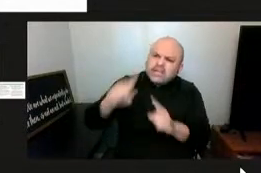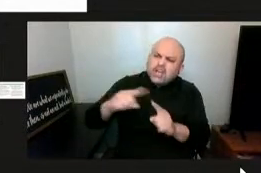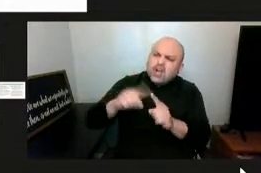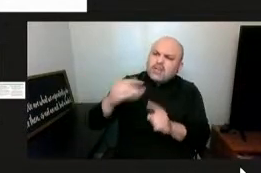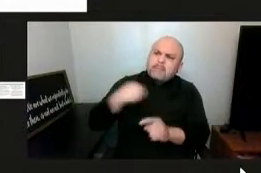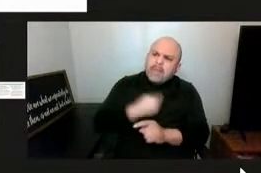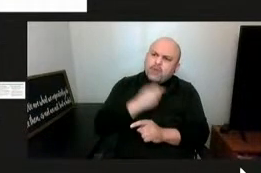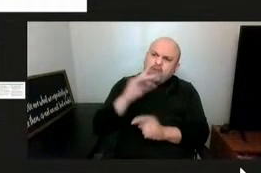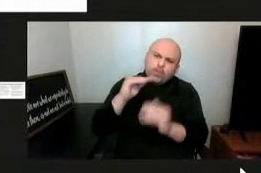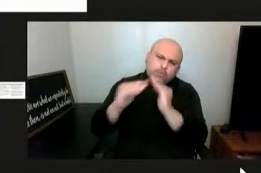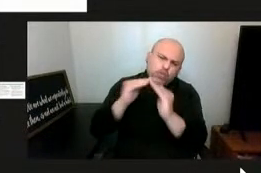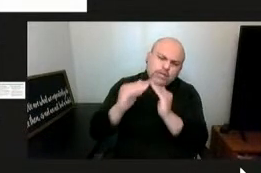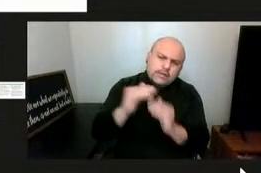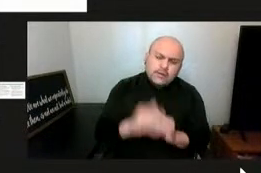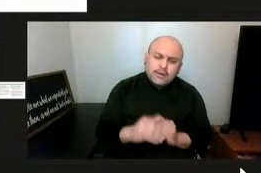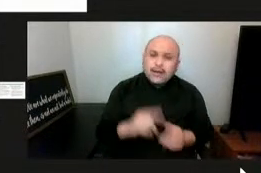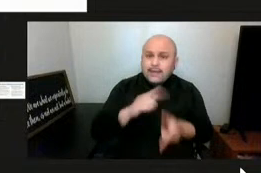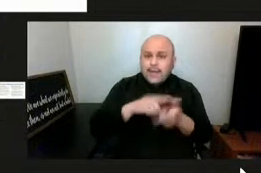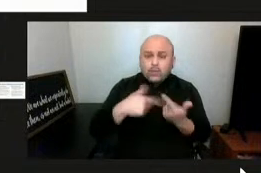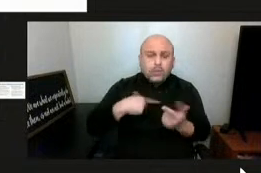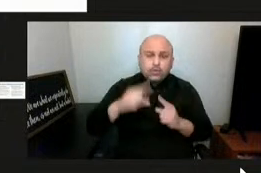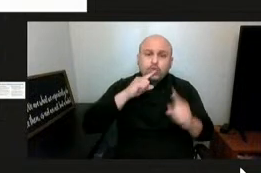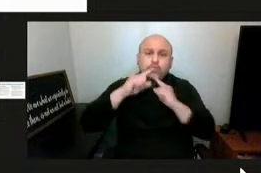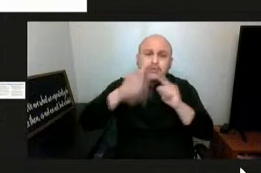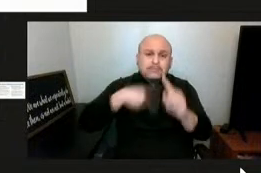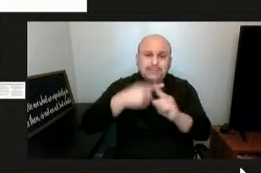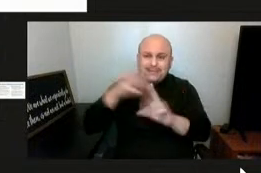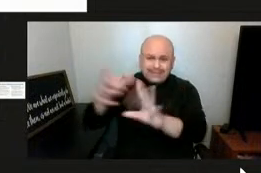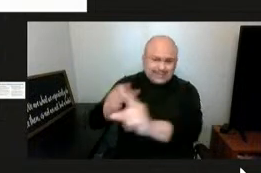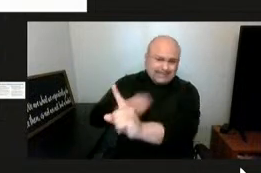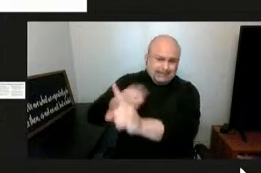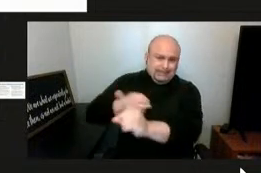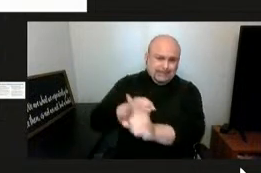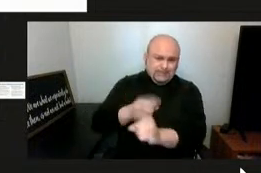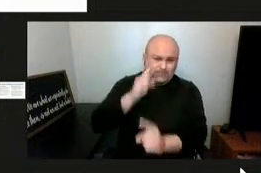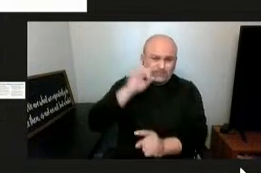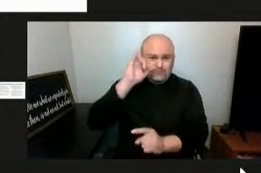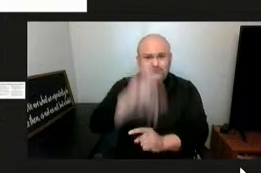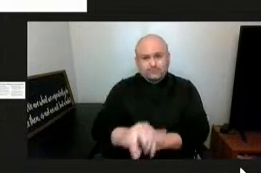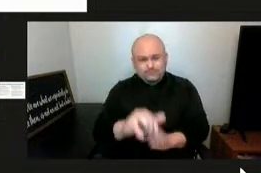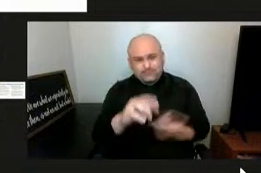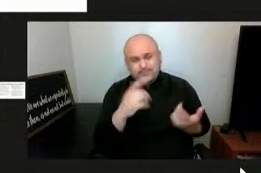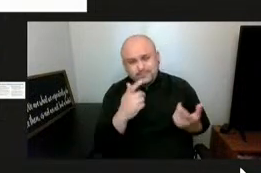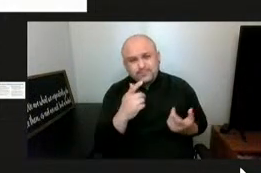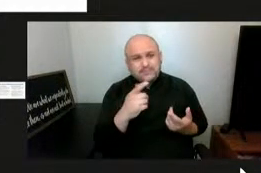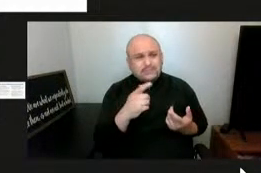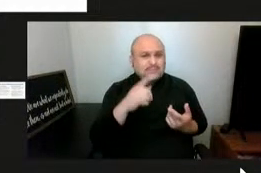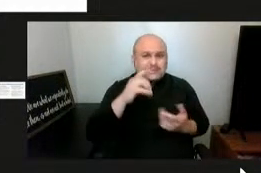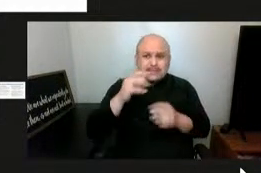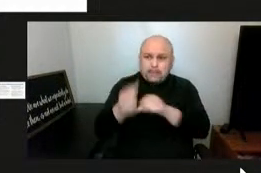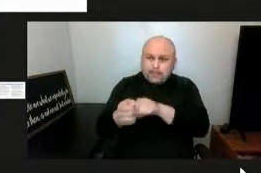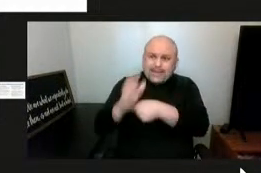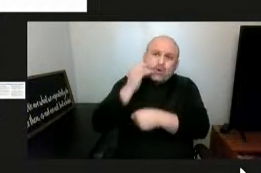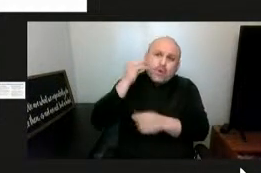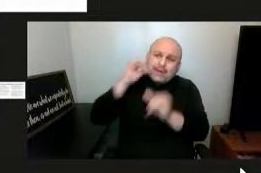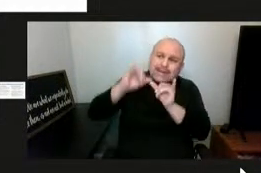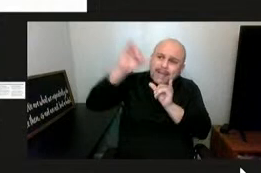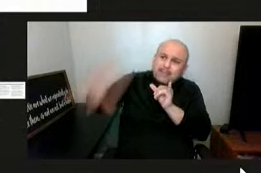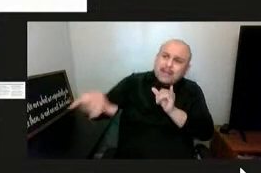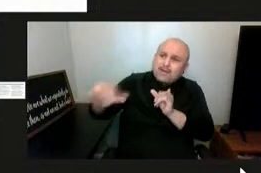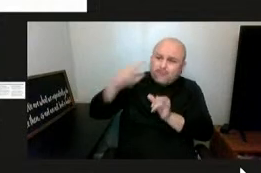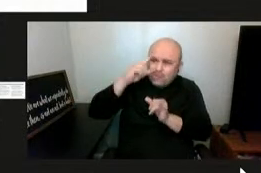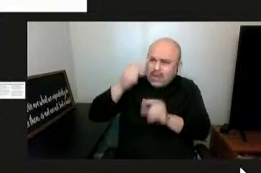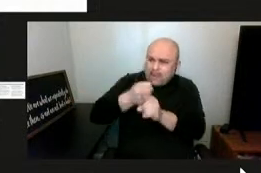community. And then we talk about the impact of this COVID pandemic on working families.